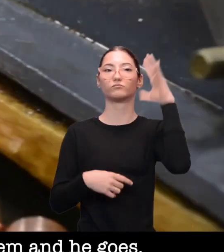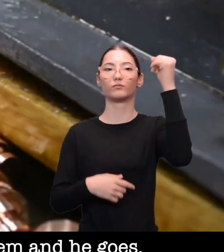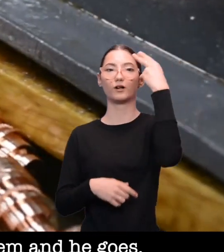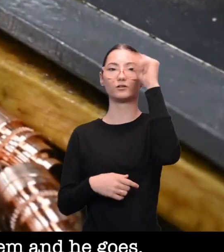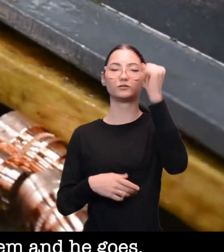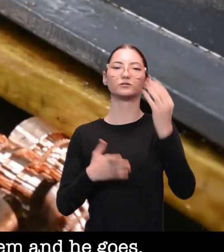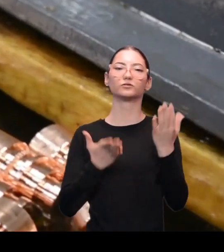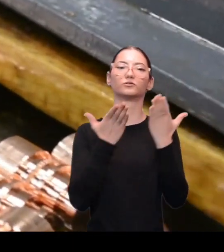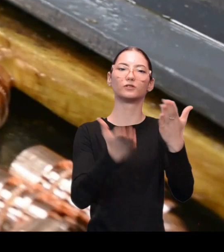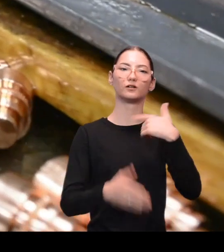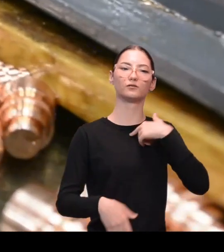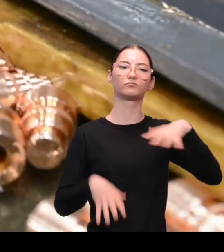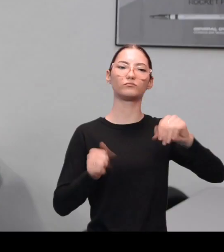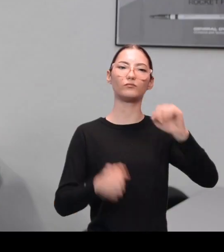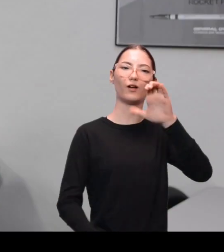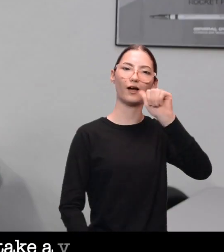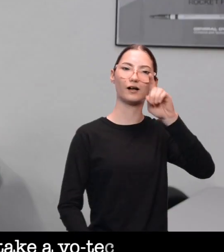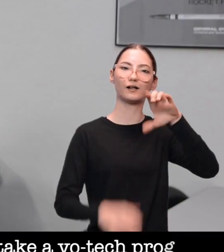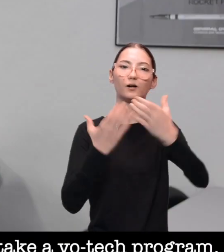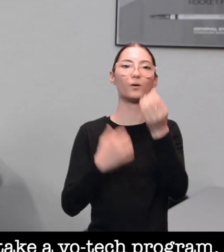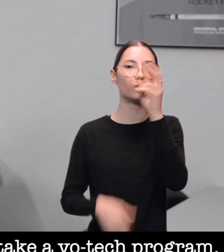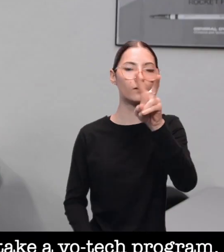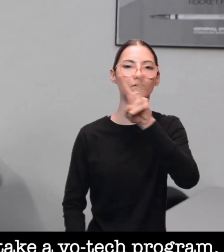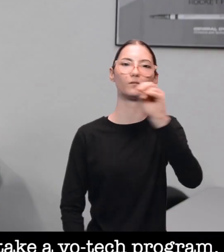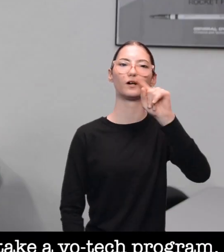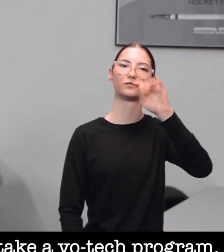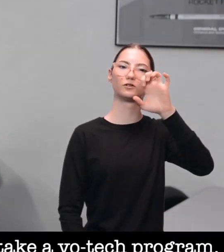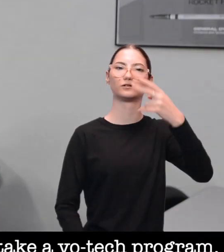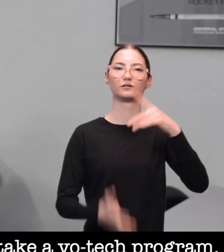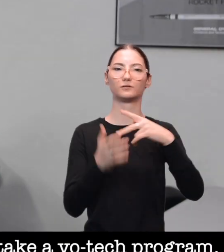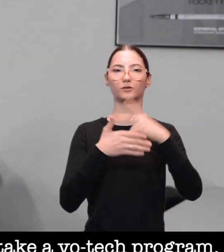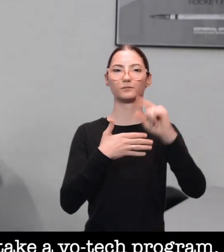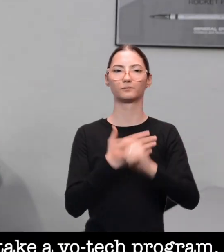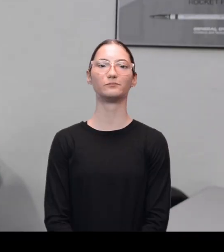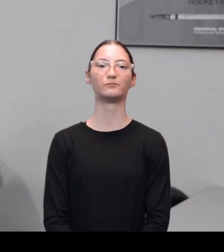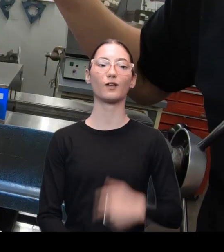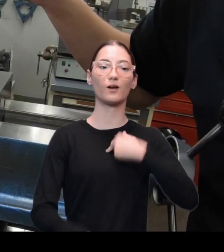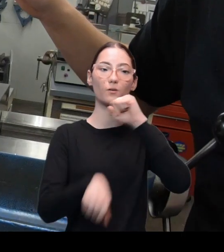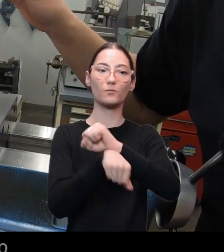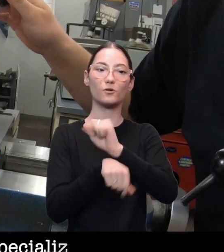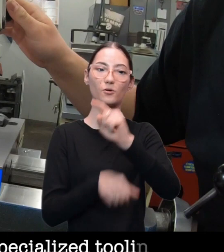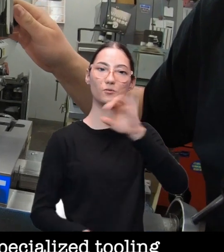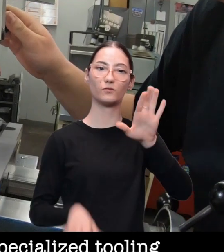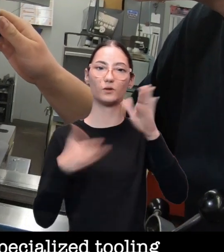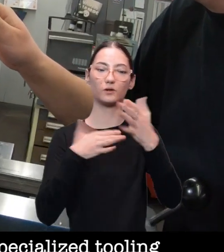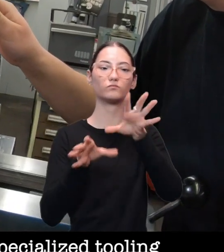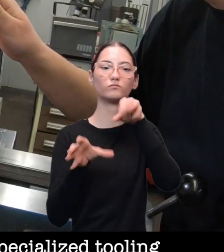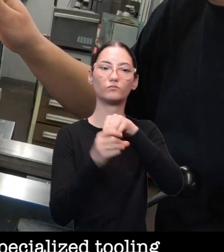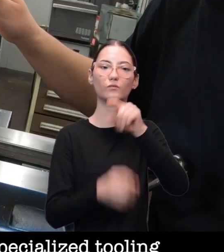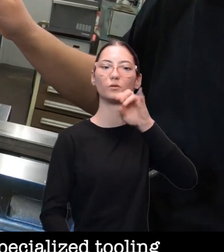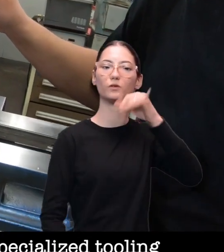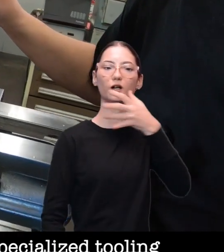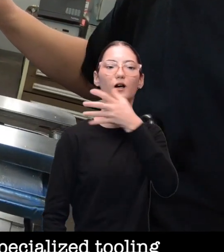start looking into CAD classes, or when you get toward the high school level, you can take a VOTEC program. I work in the tool room. The tool